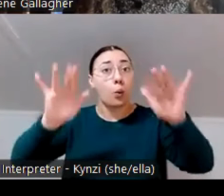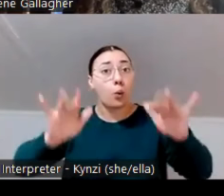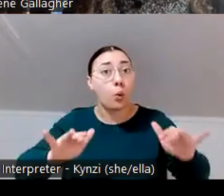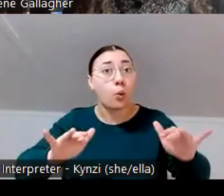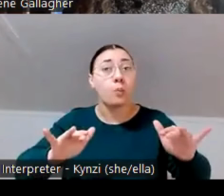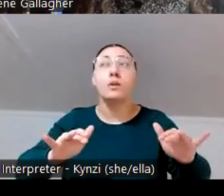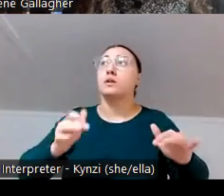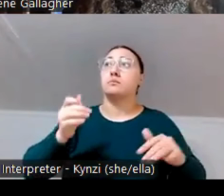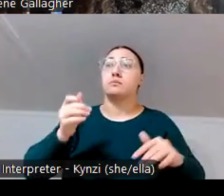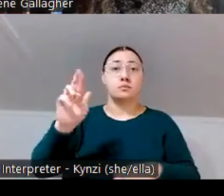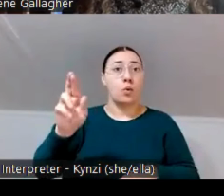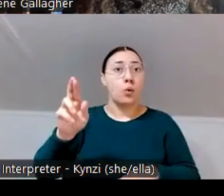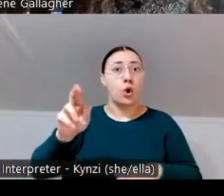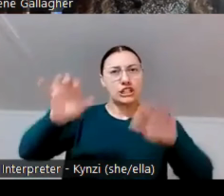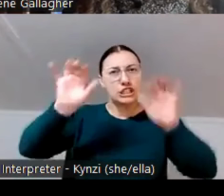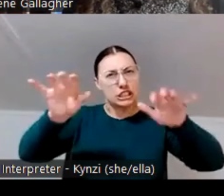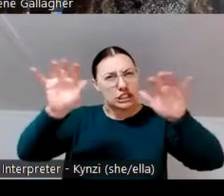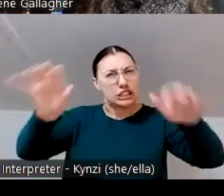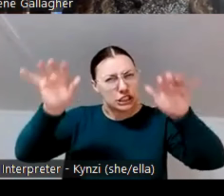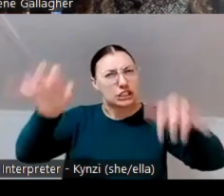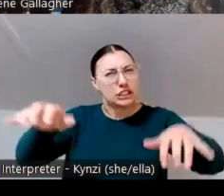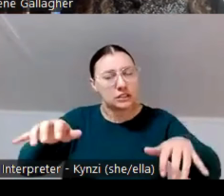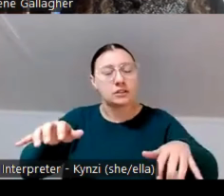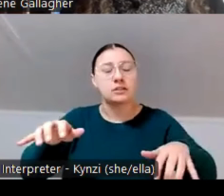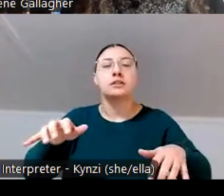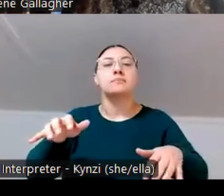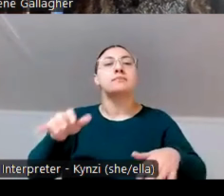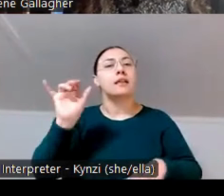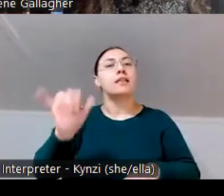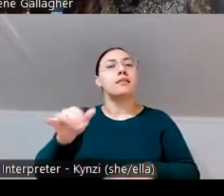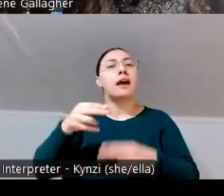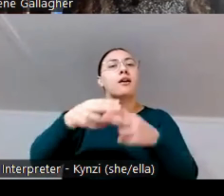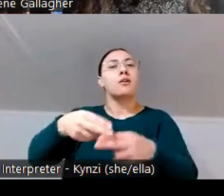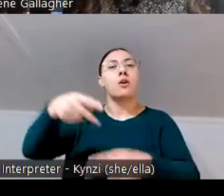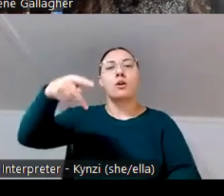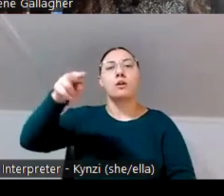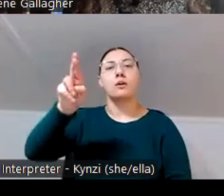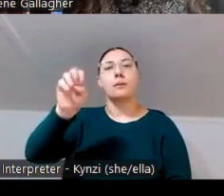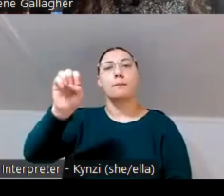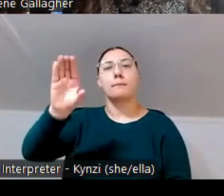precipitation. Precipitation is an important part of the water cycle.